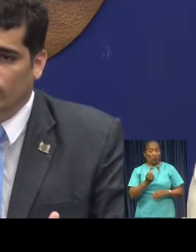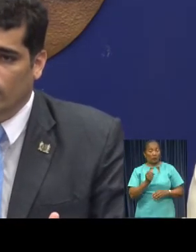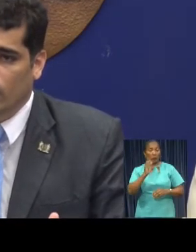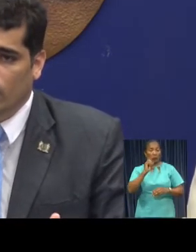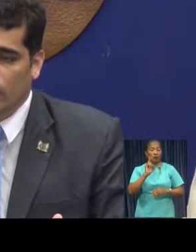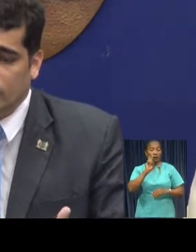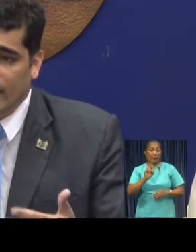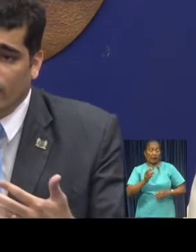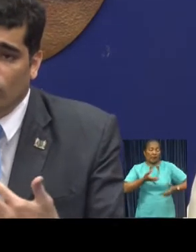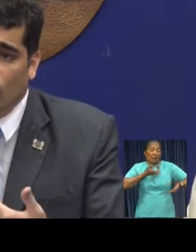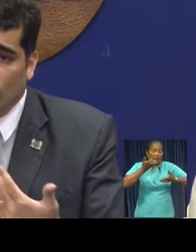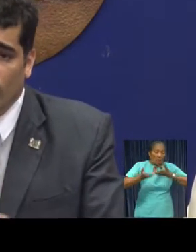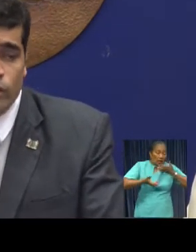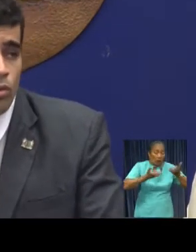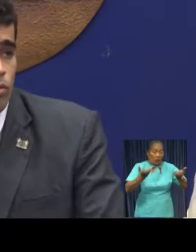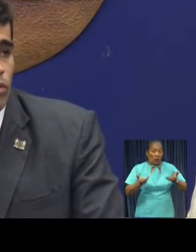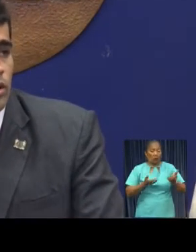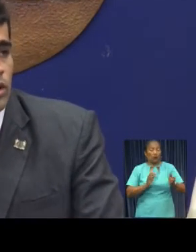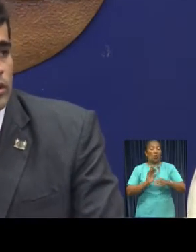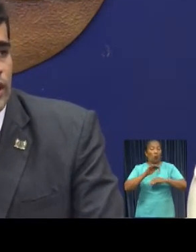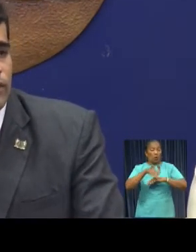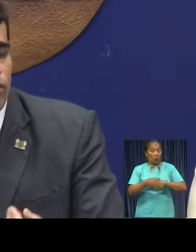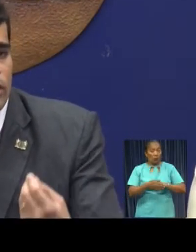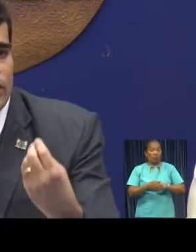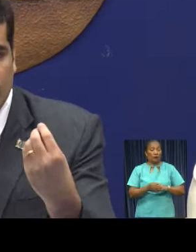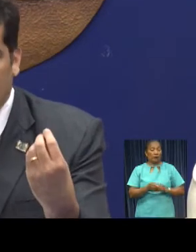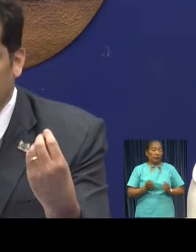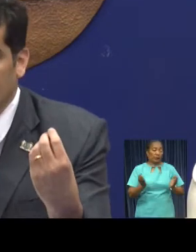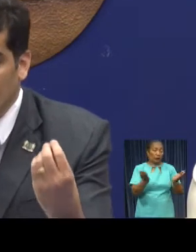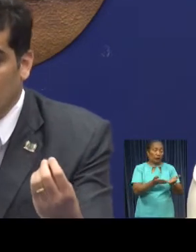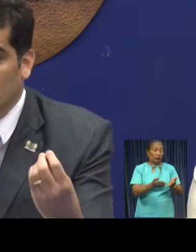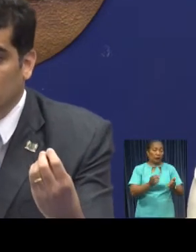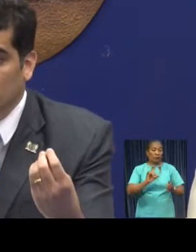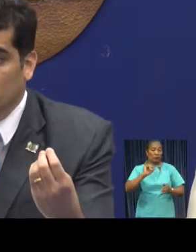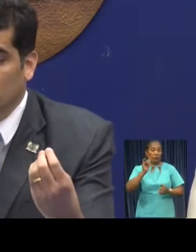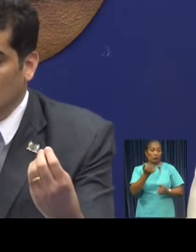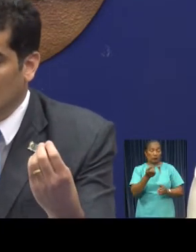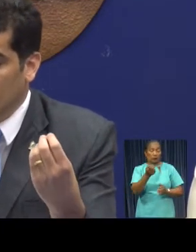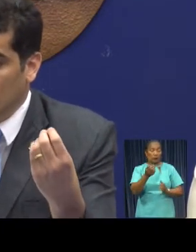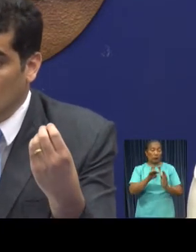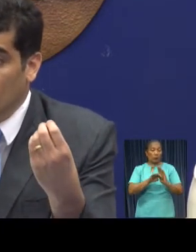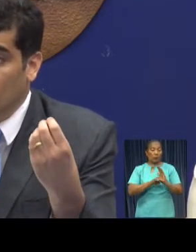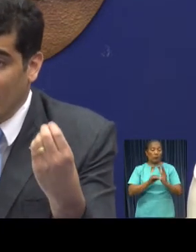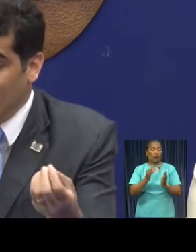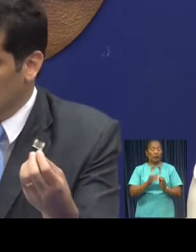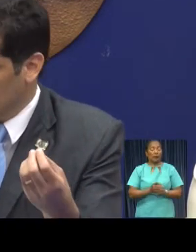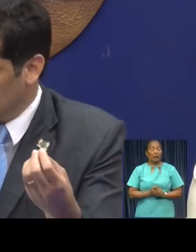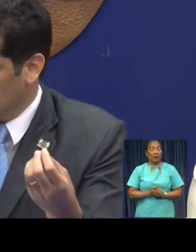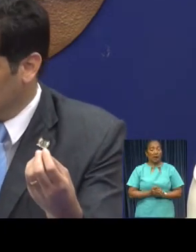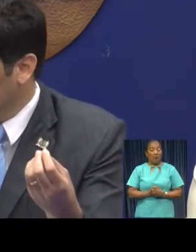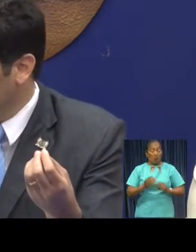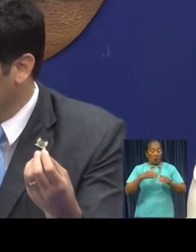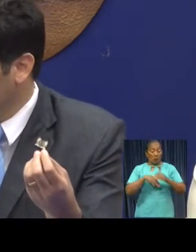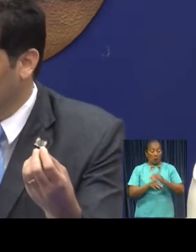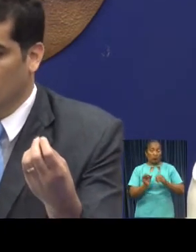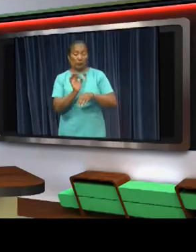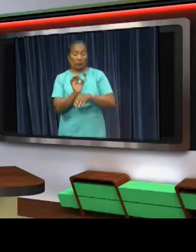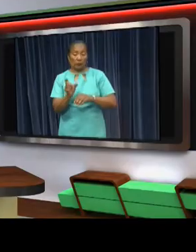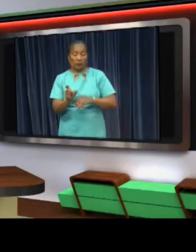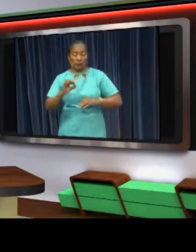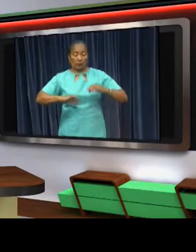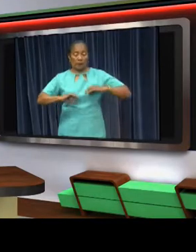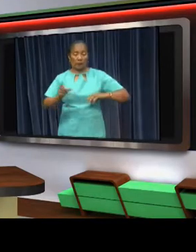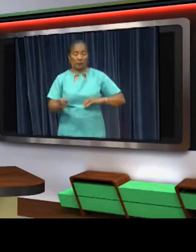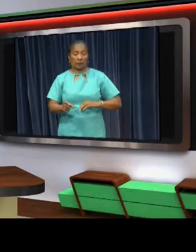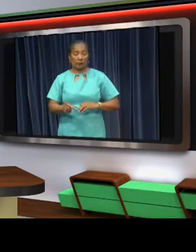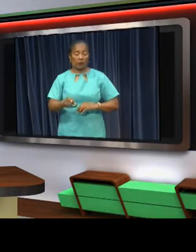government explained the introduction of the revaluation program. Education Minister Robert Penu and